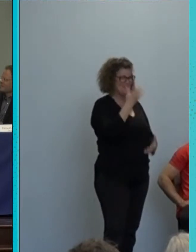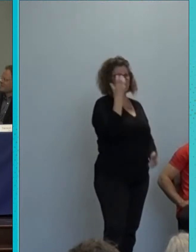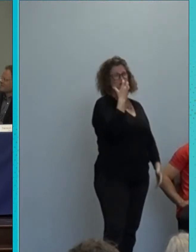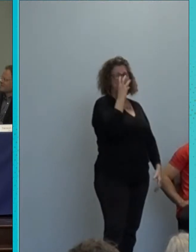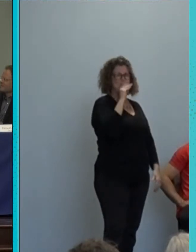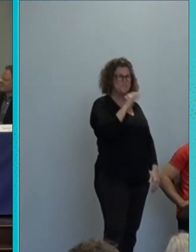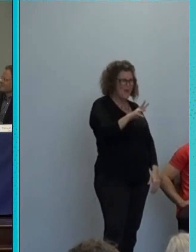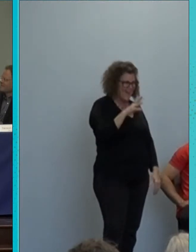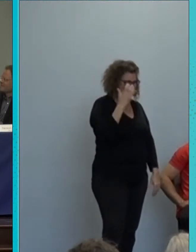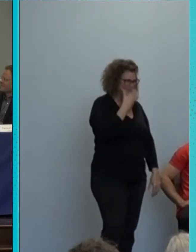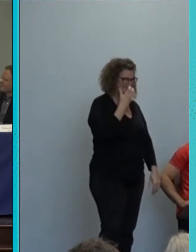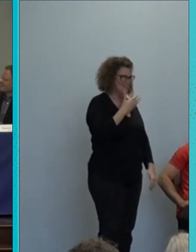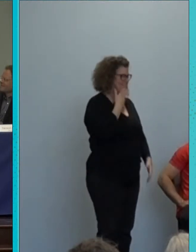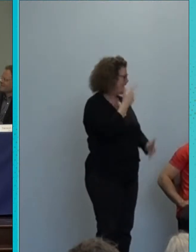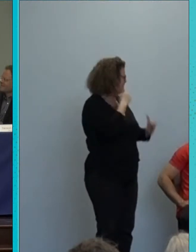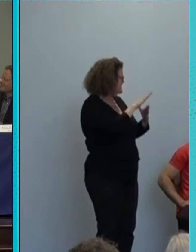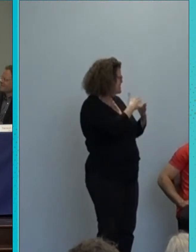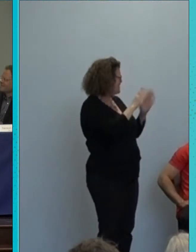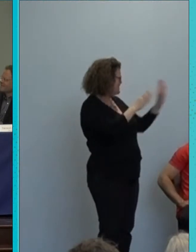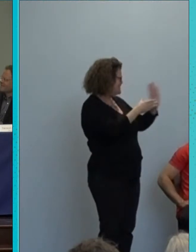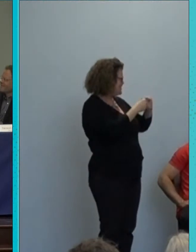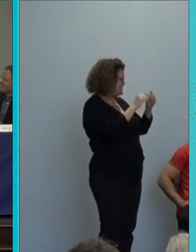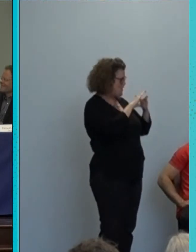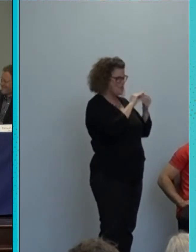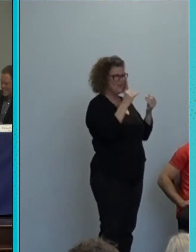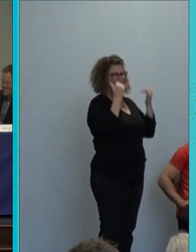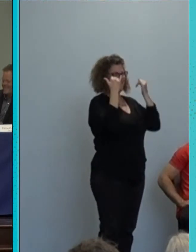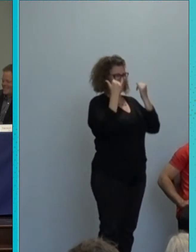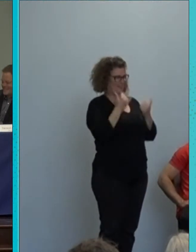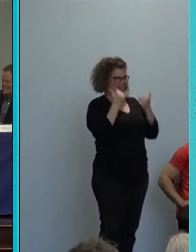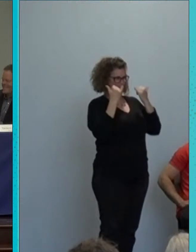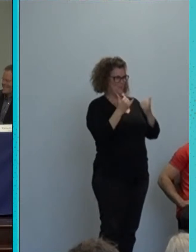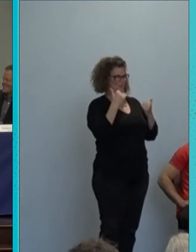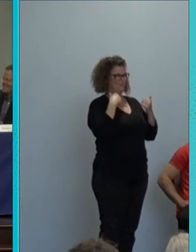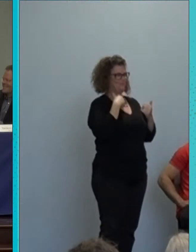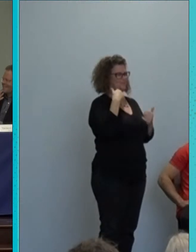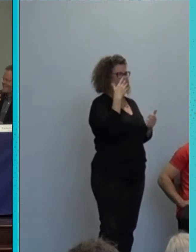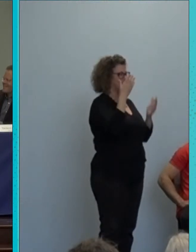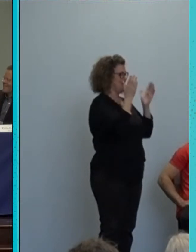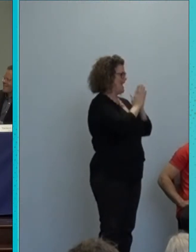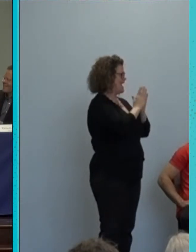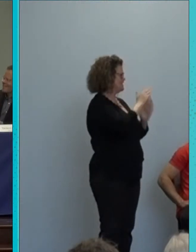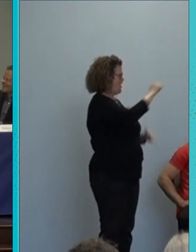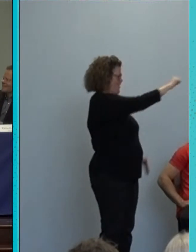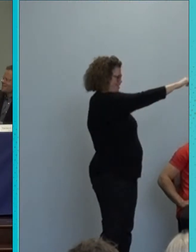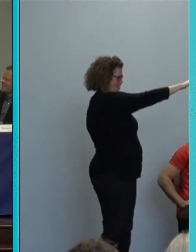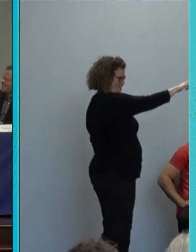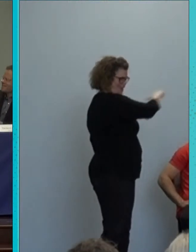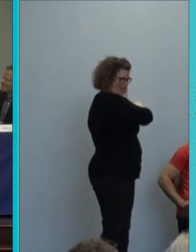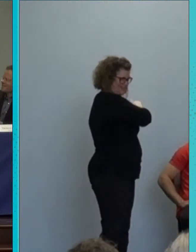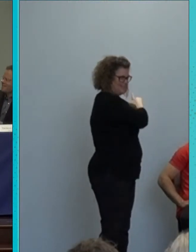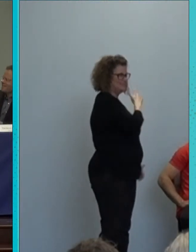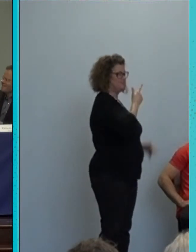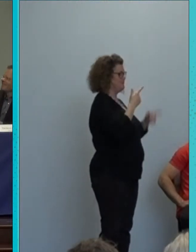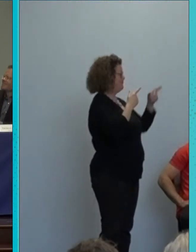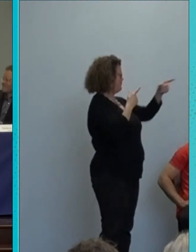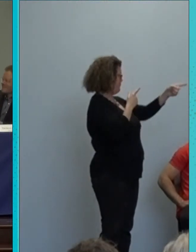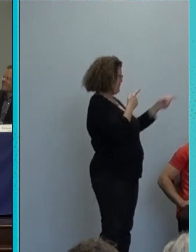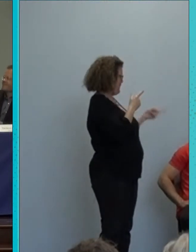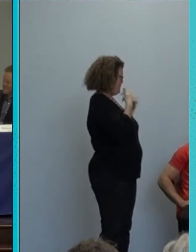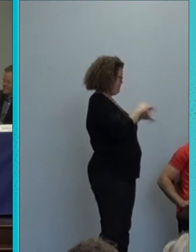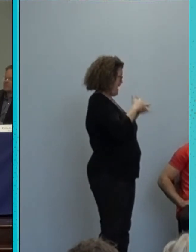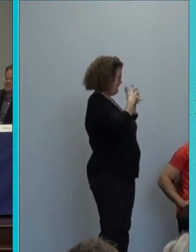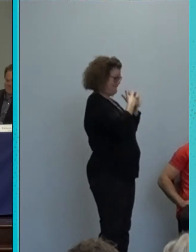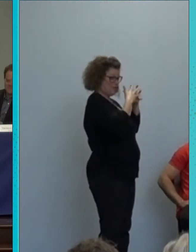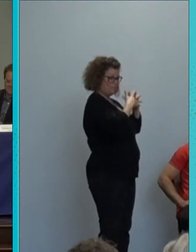and there's so much information. Thank you for sharing your story. Now, my second question, I would like to